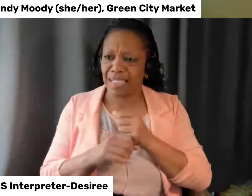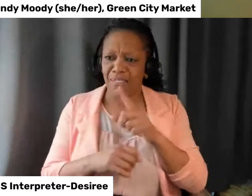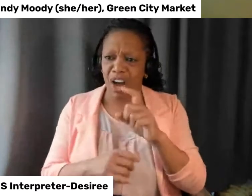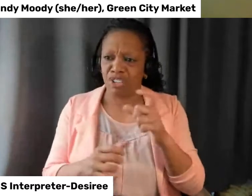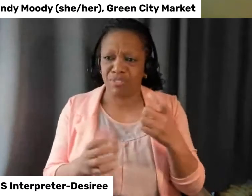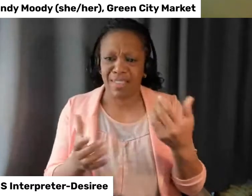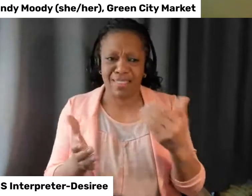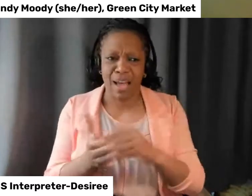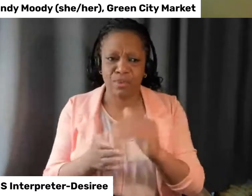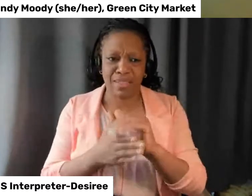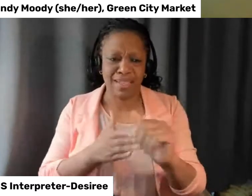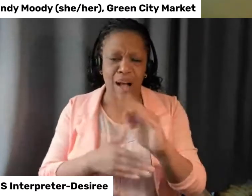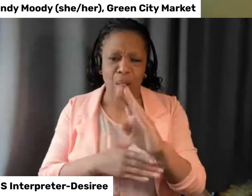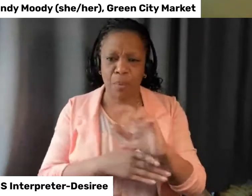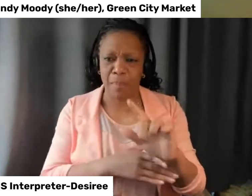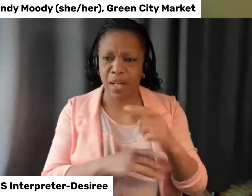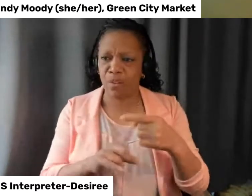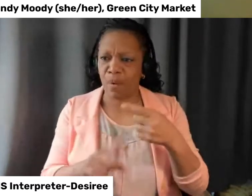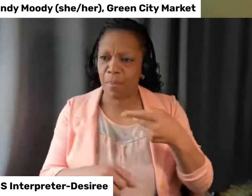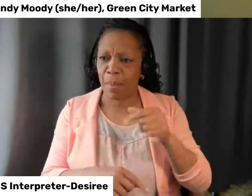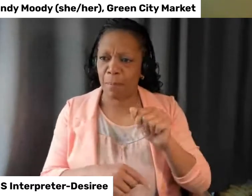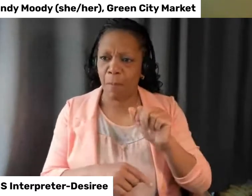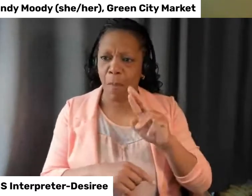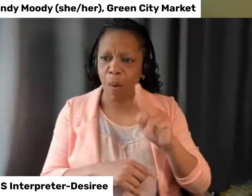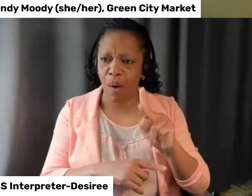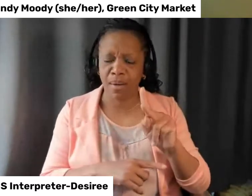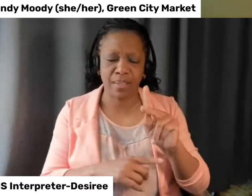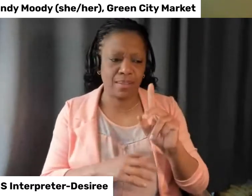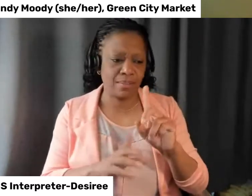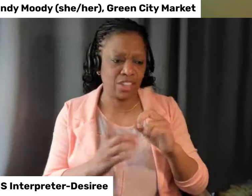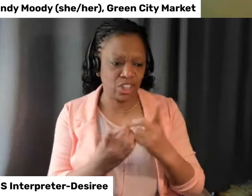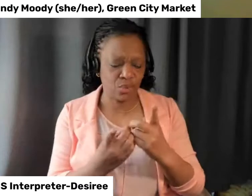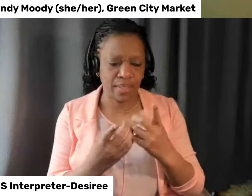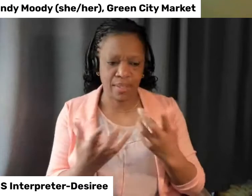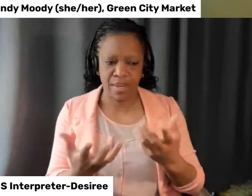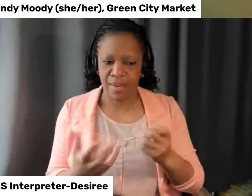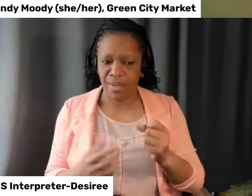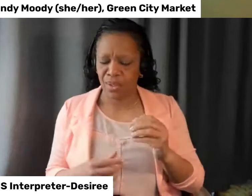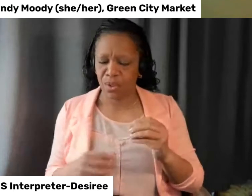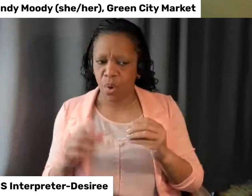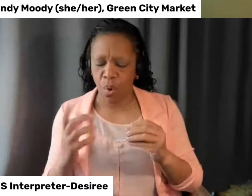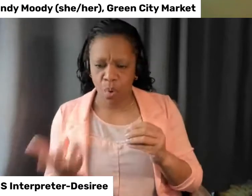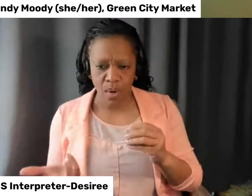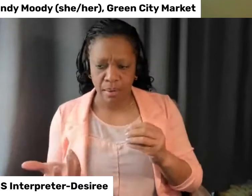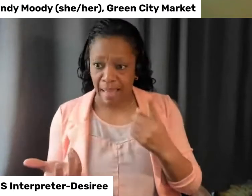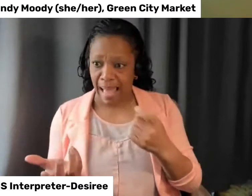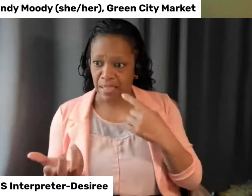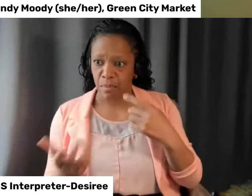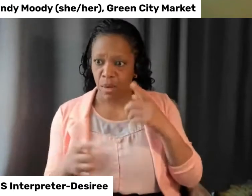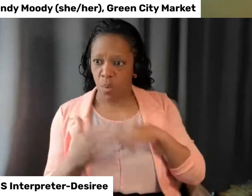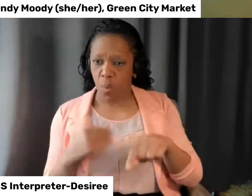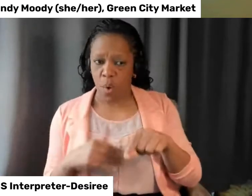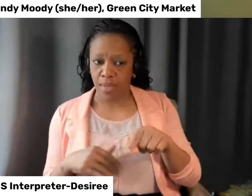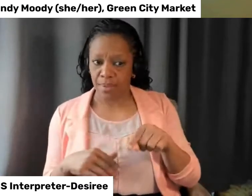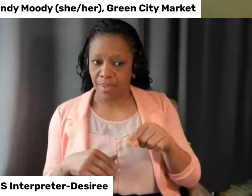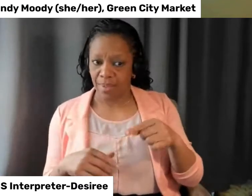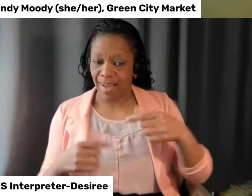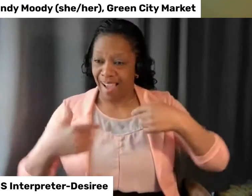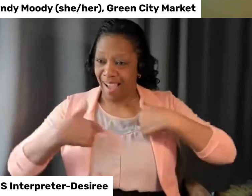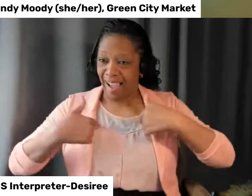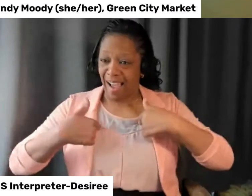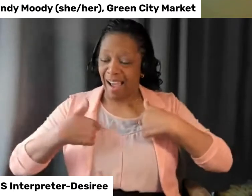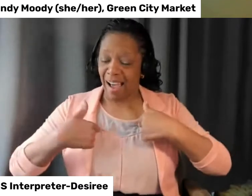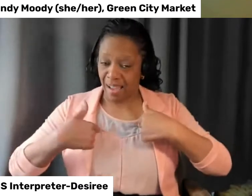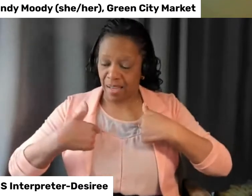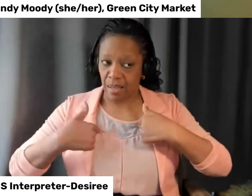be in the facility this year. What are you hearing from the city about fees? And